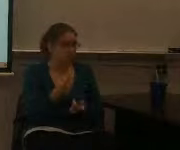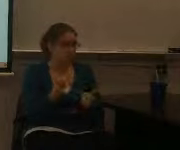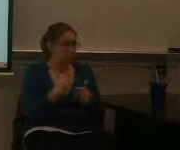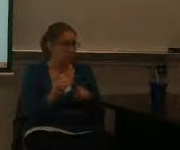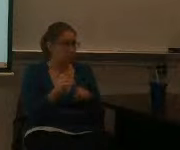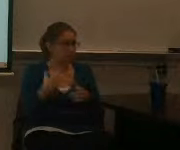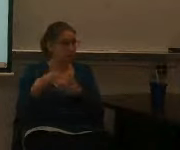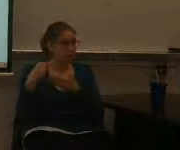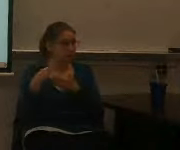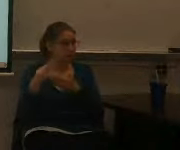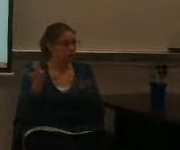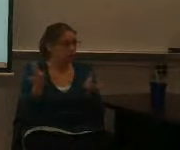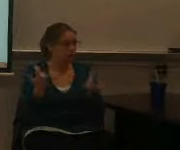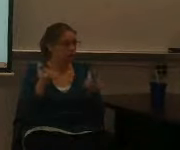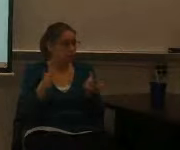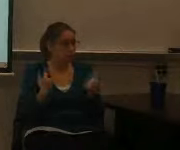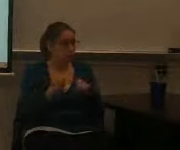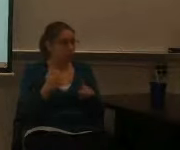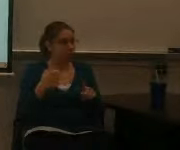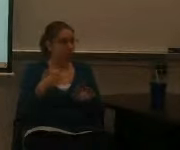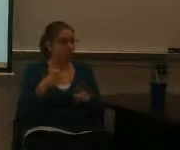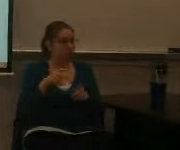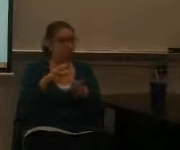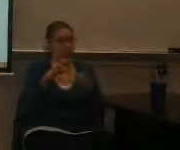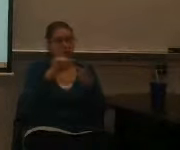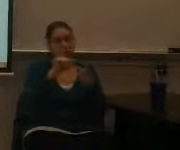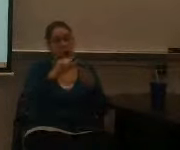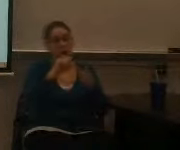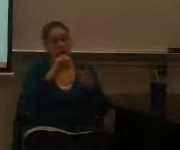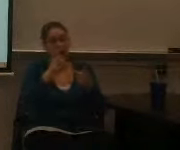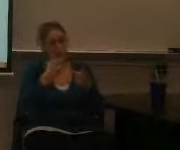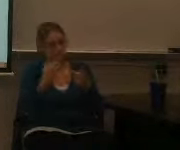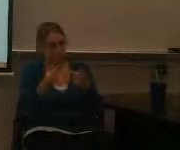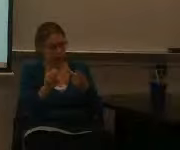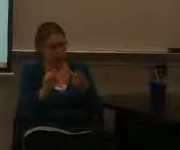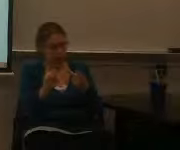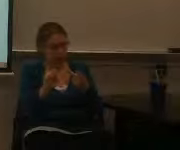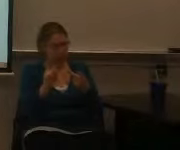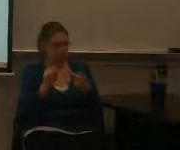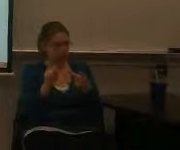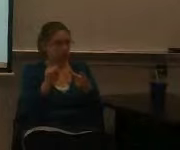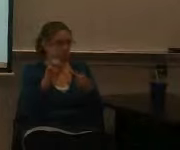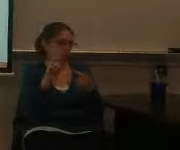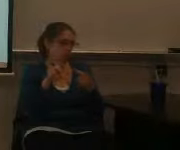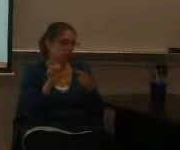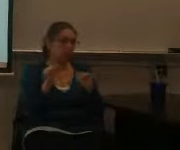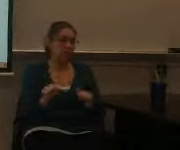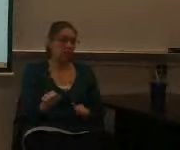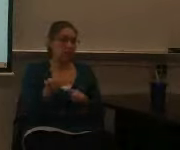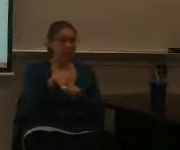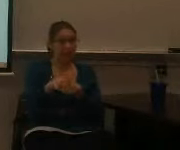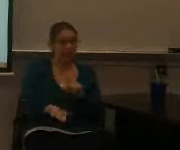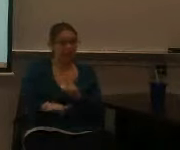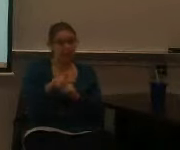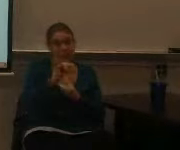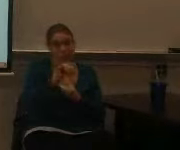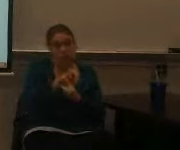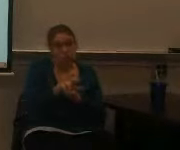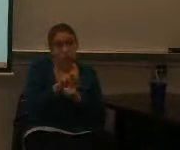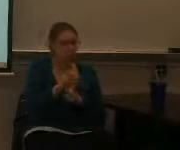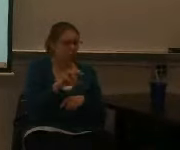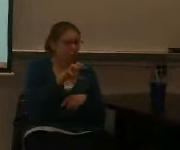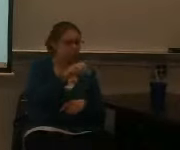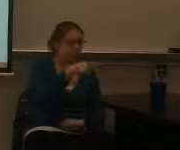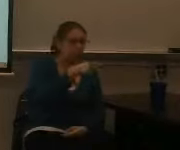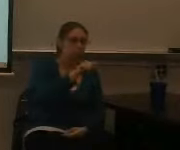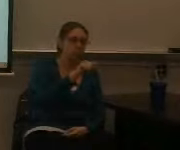from outside. It has to be coming from olefin sources. And it could be leaf litter, or it could be particulate material